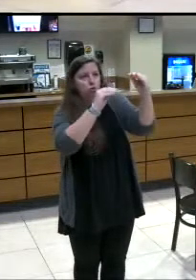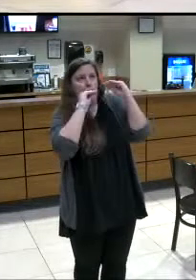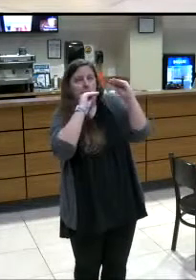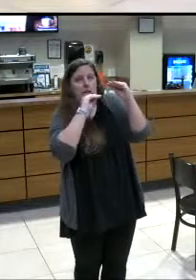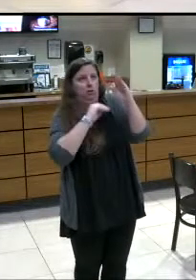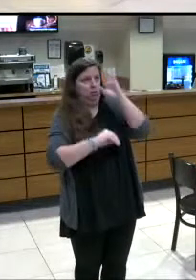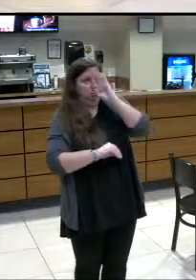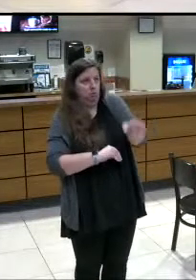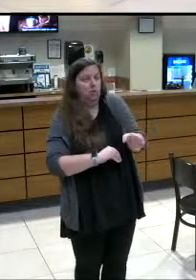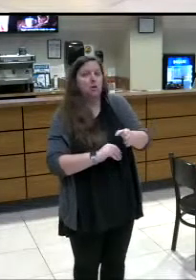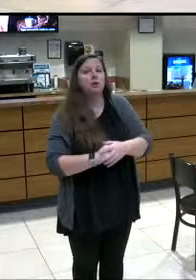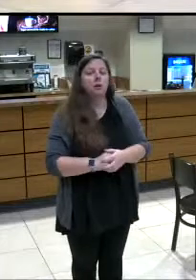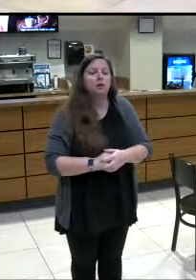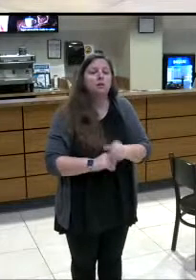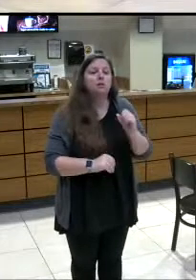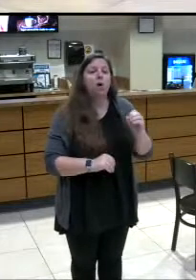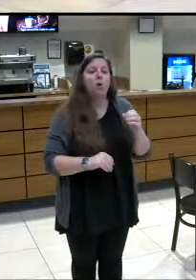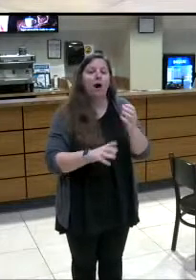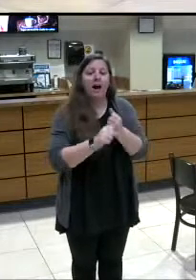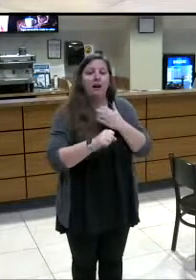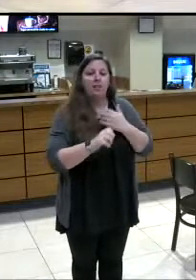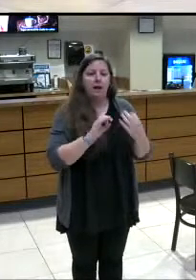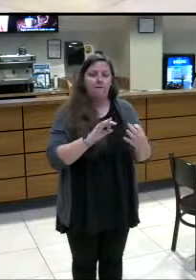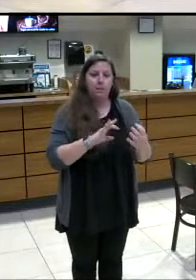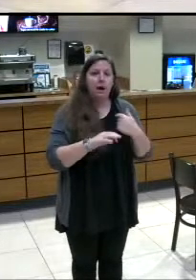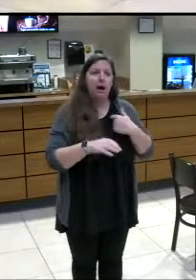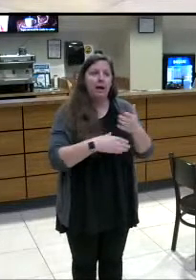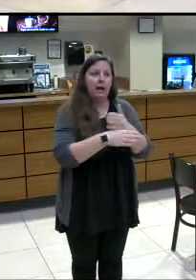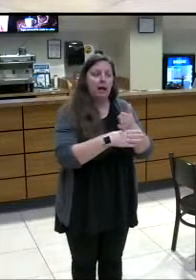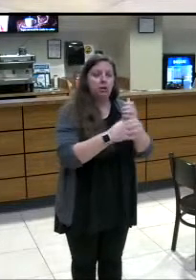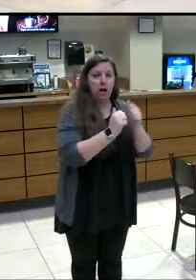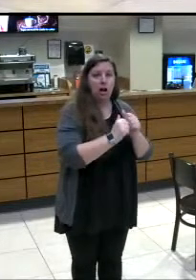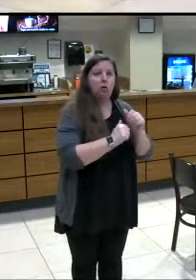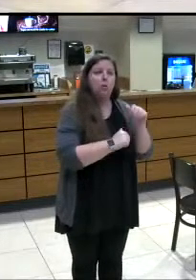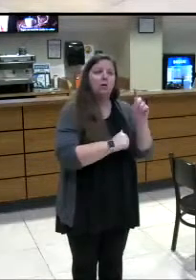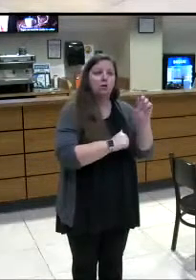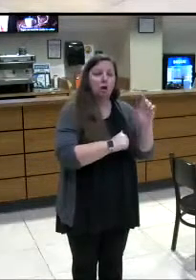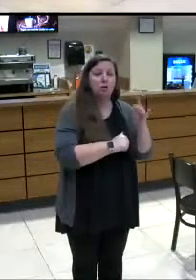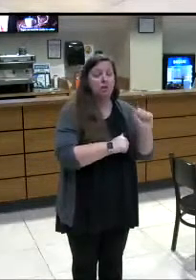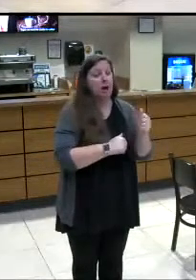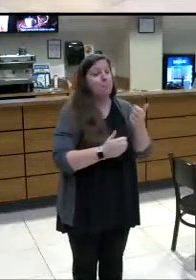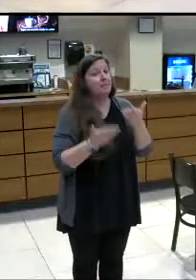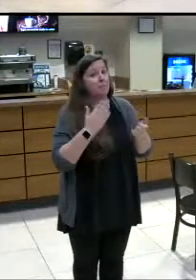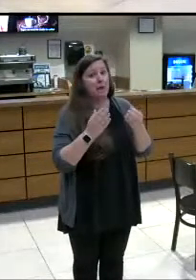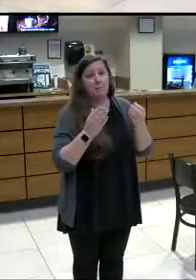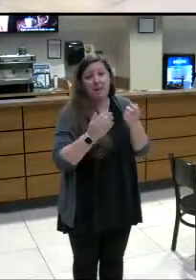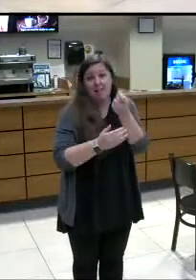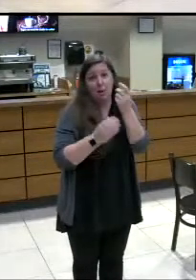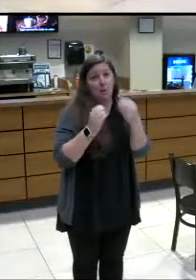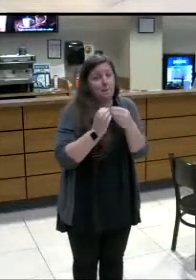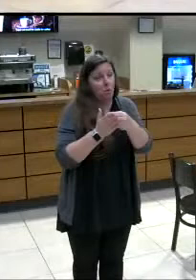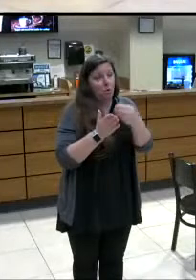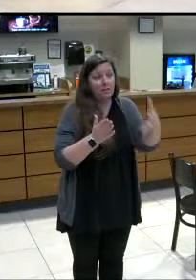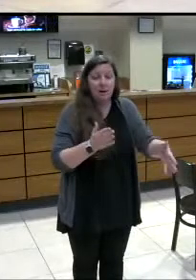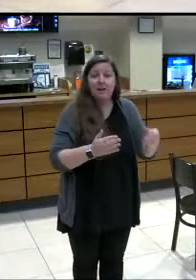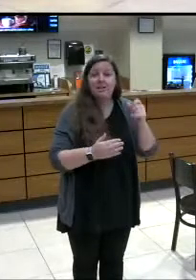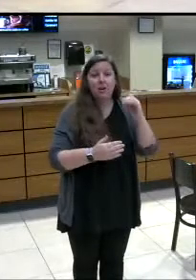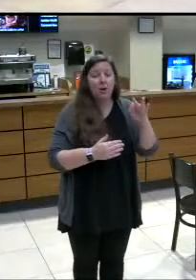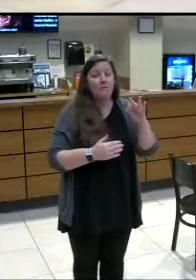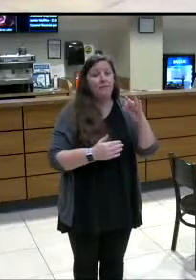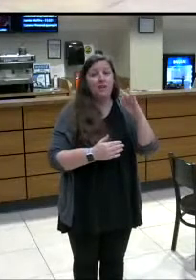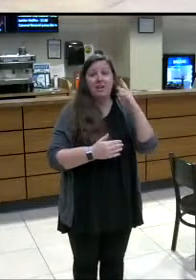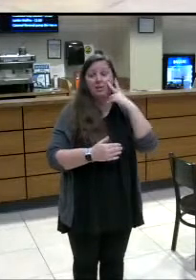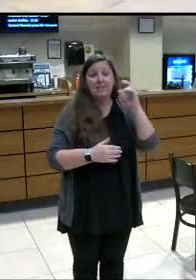gave me that feedback. I shared that with Dr. Thomas. It might be a little more expensive. So if you see that come up for approval, you know why.